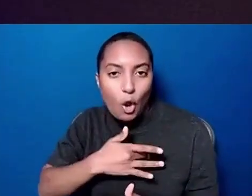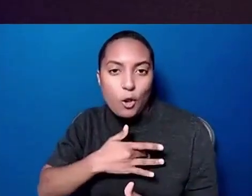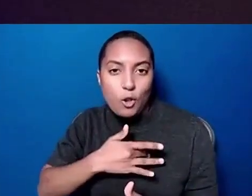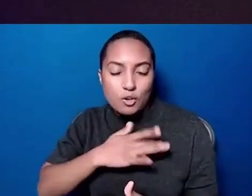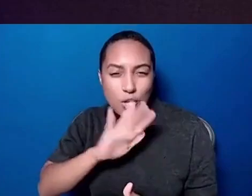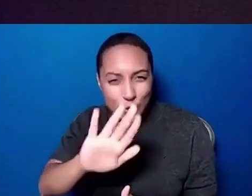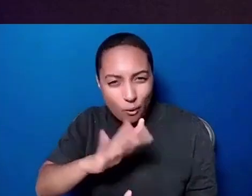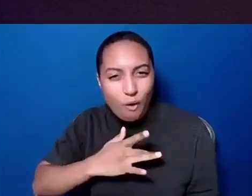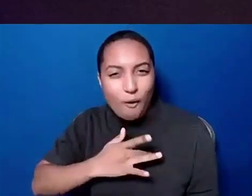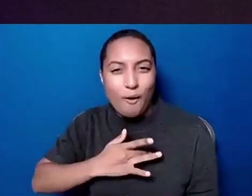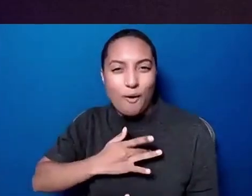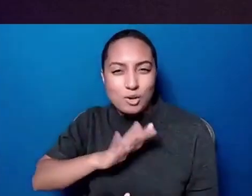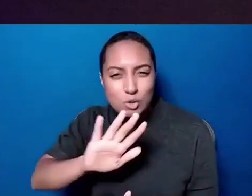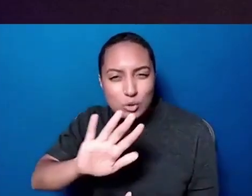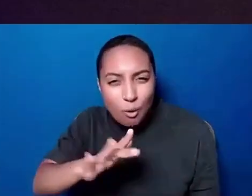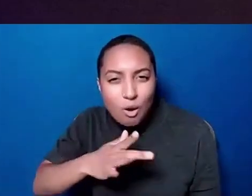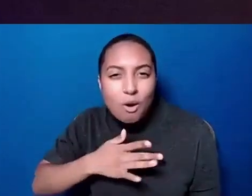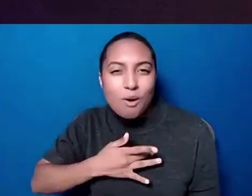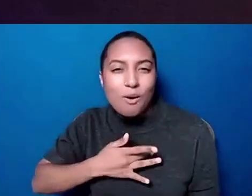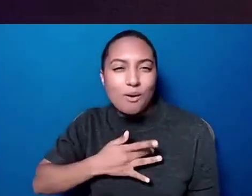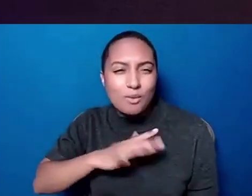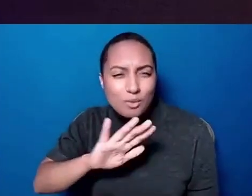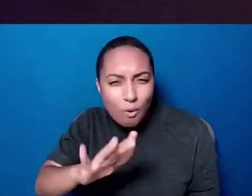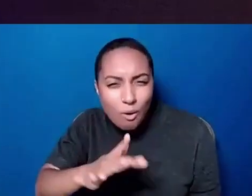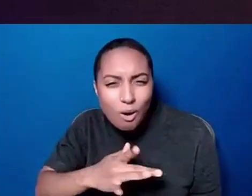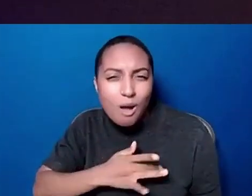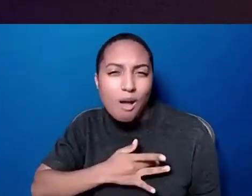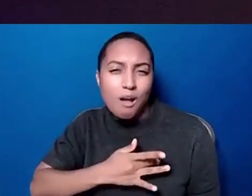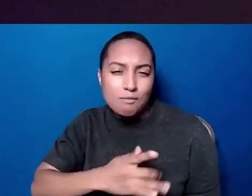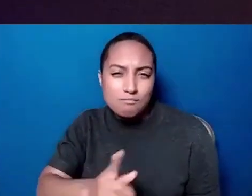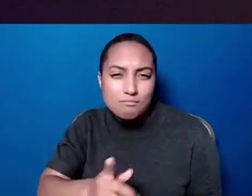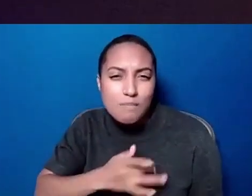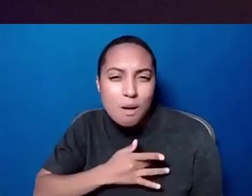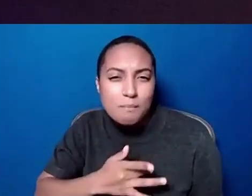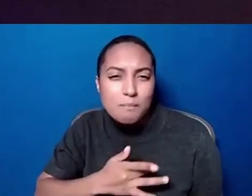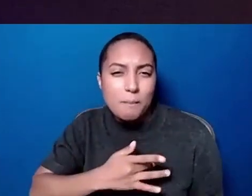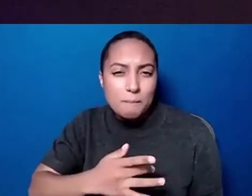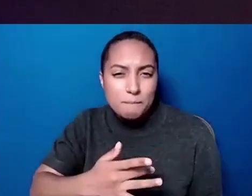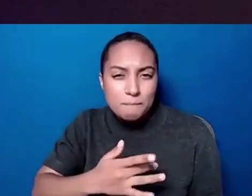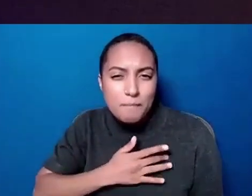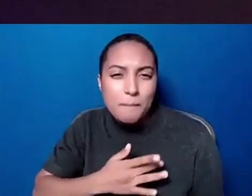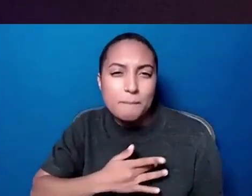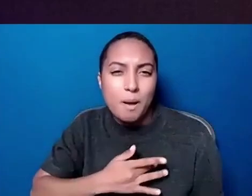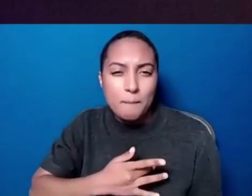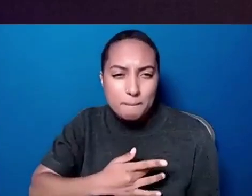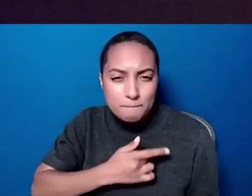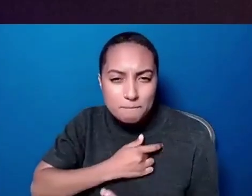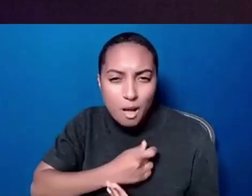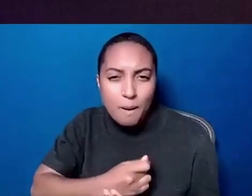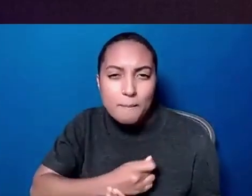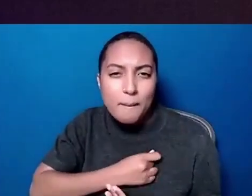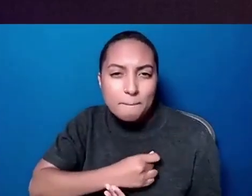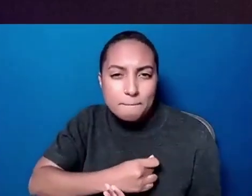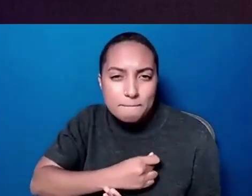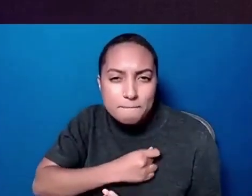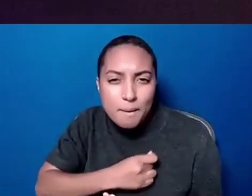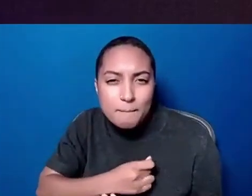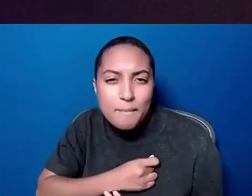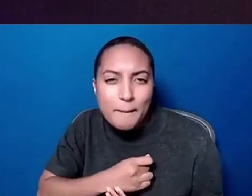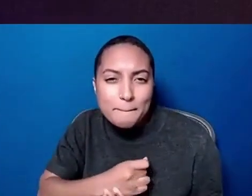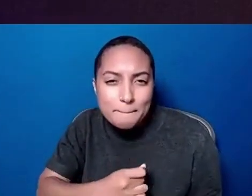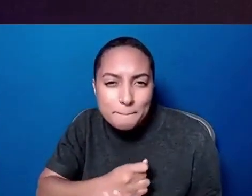your heart, your heart. Gong, gong, gong, gong, gong, gong, gong, gong.